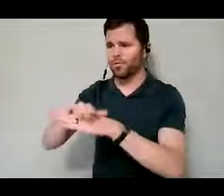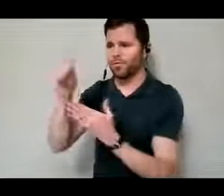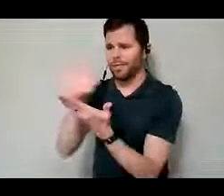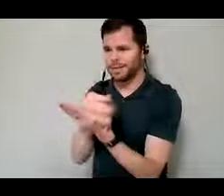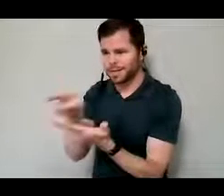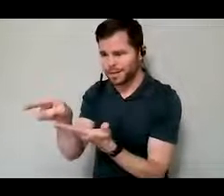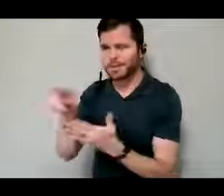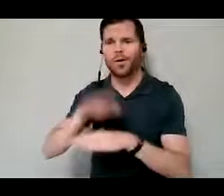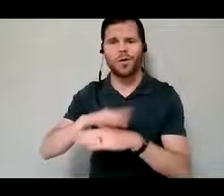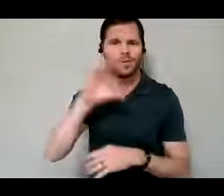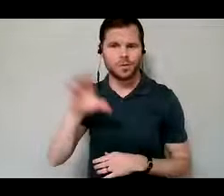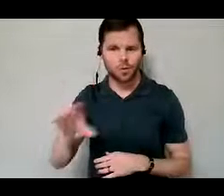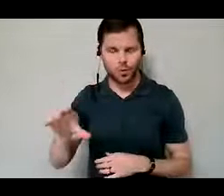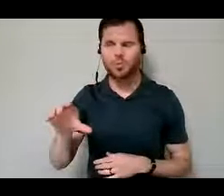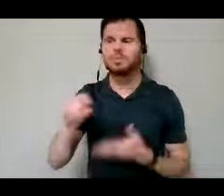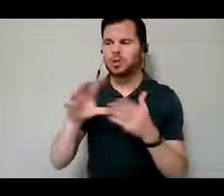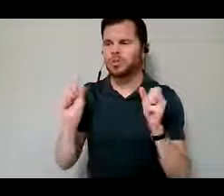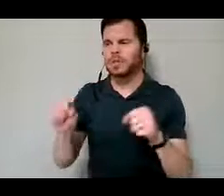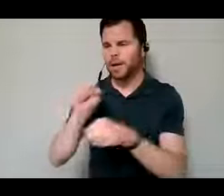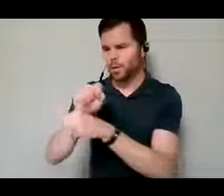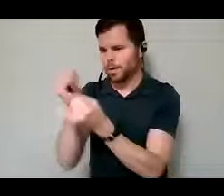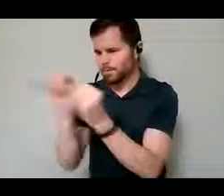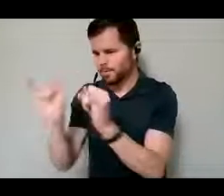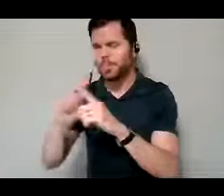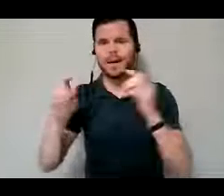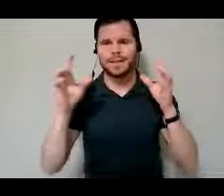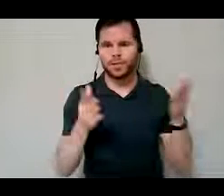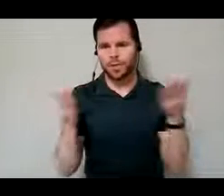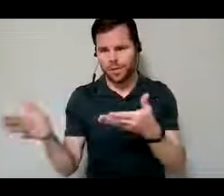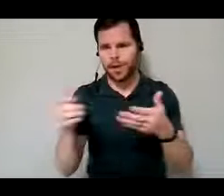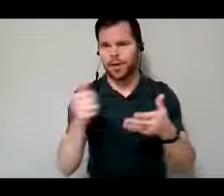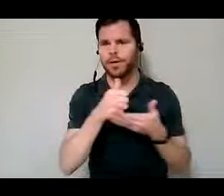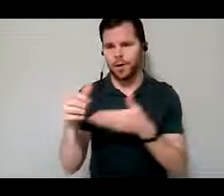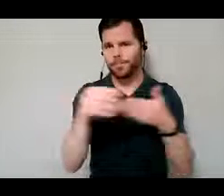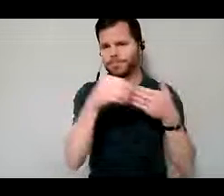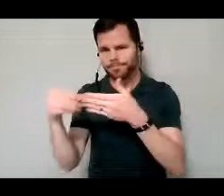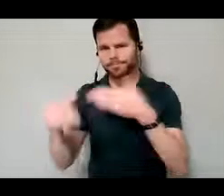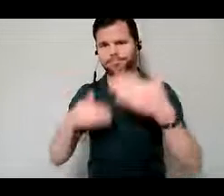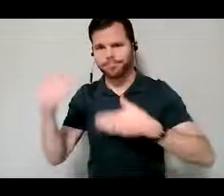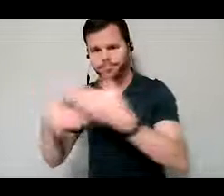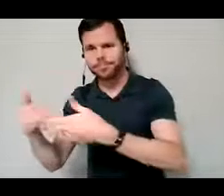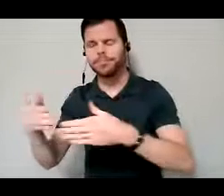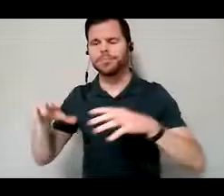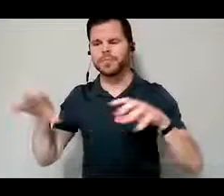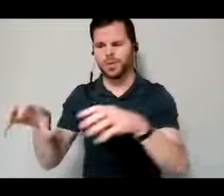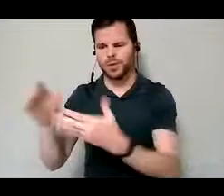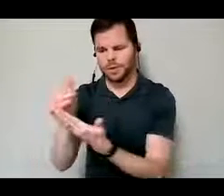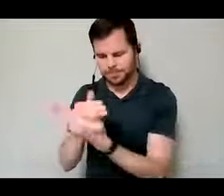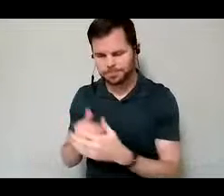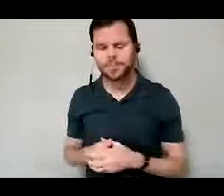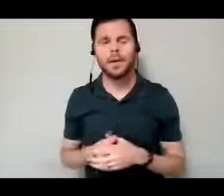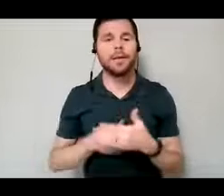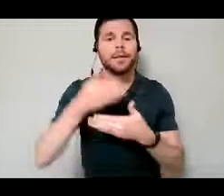Zoom, and they do work on it on their own, but the teachers are there to guide and support them and make sure that they are doing the lessons. And then the next day they